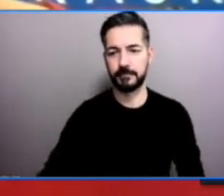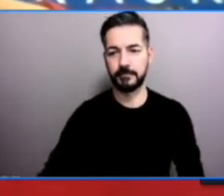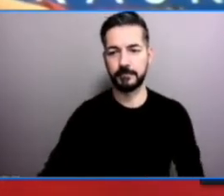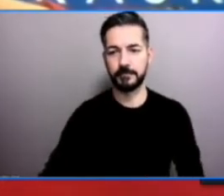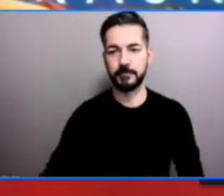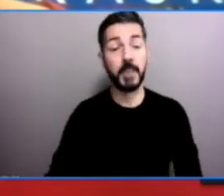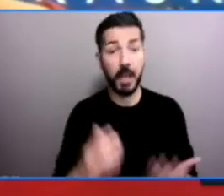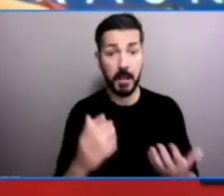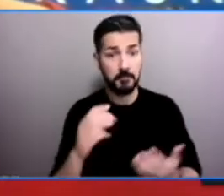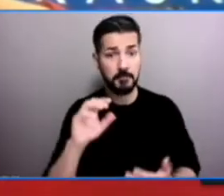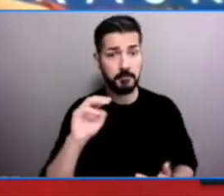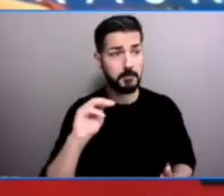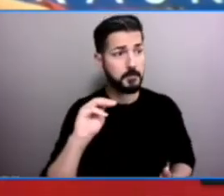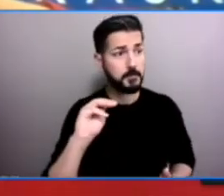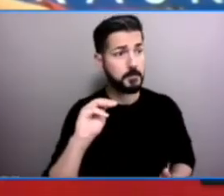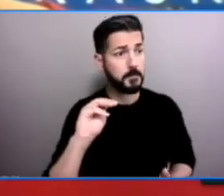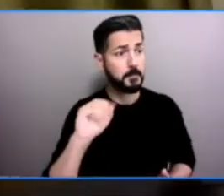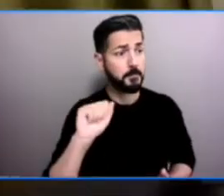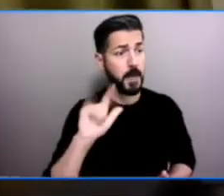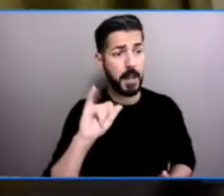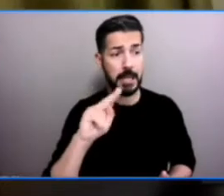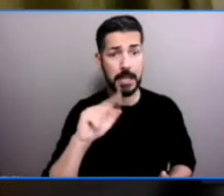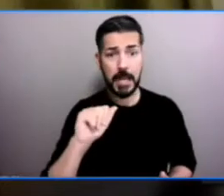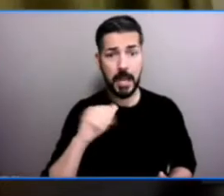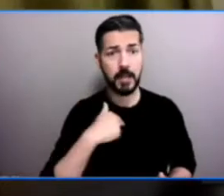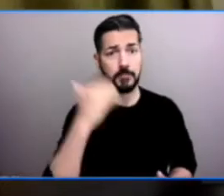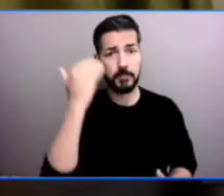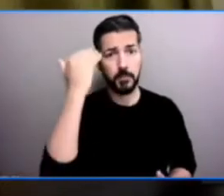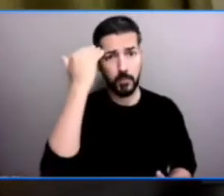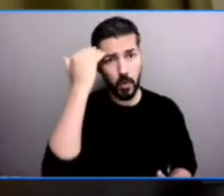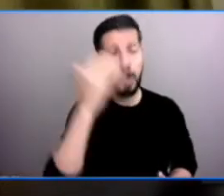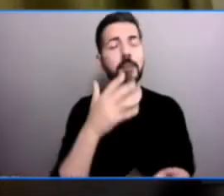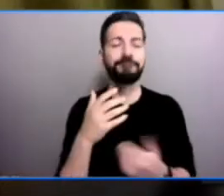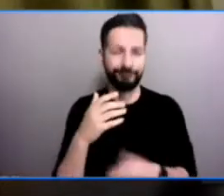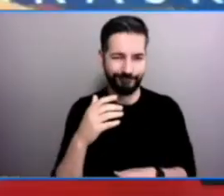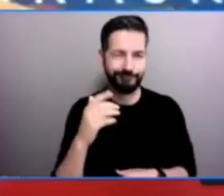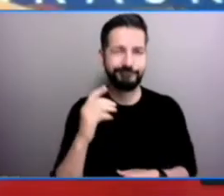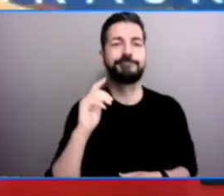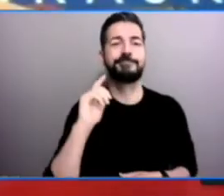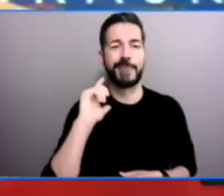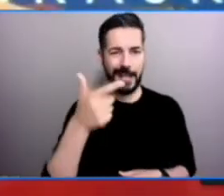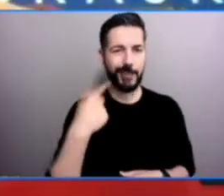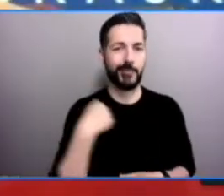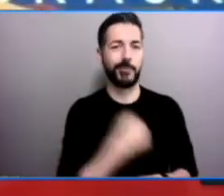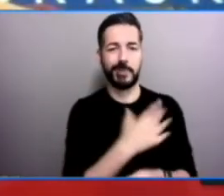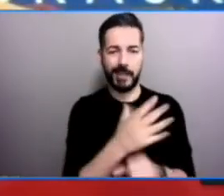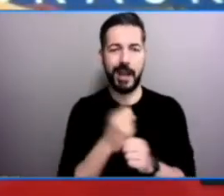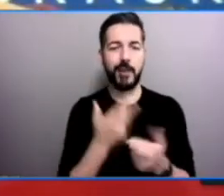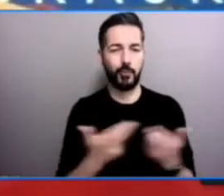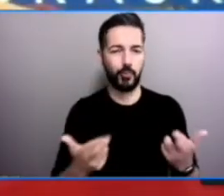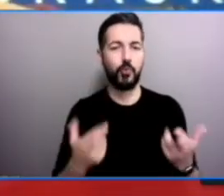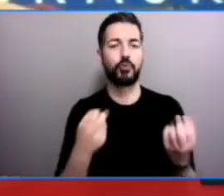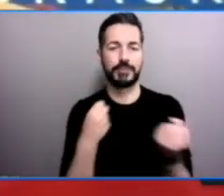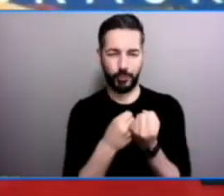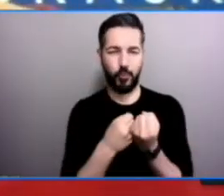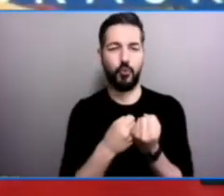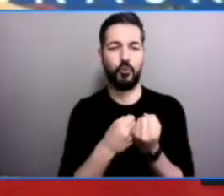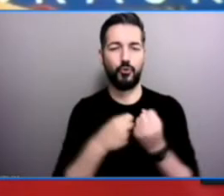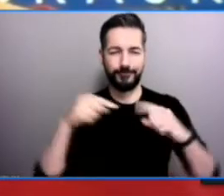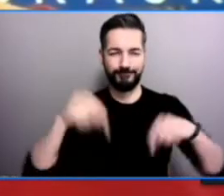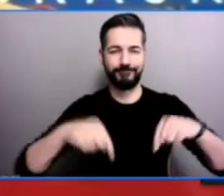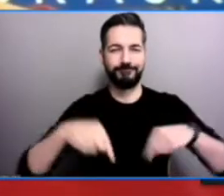paid lobbyist. We did extensive work on training borrowers on storytelling and talking to the media, and ensured that they